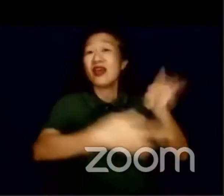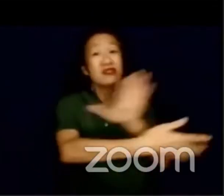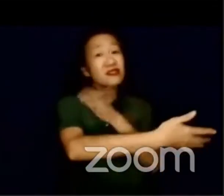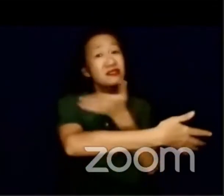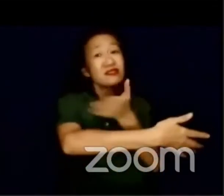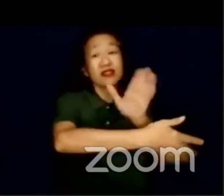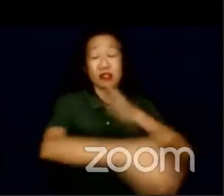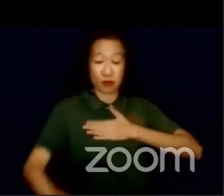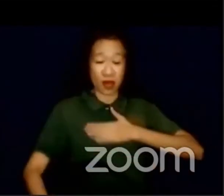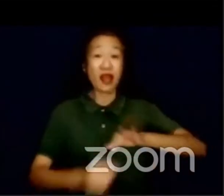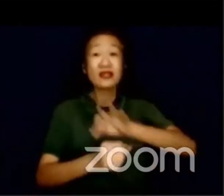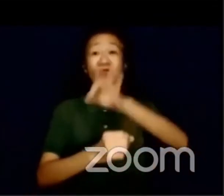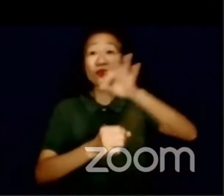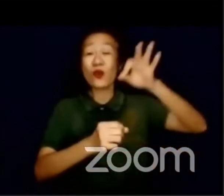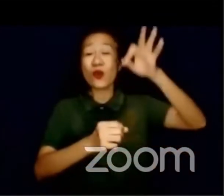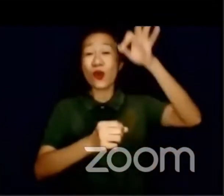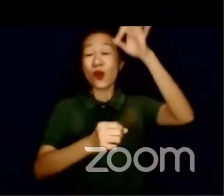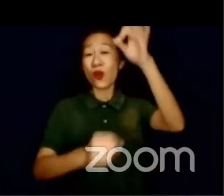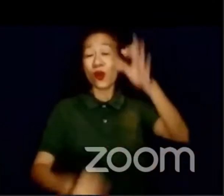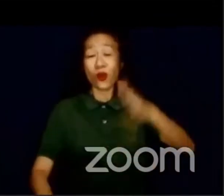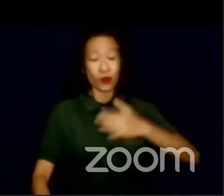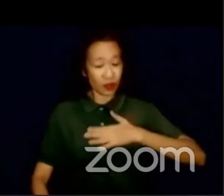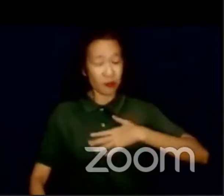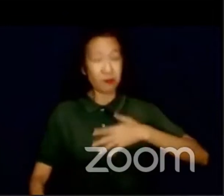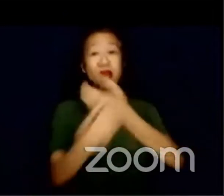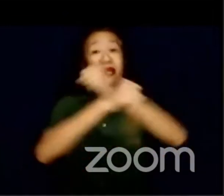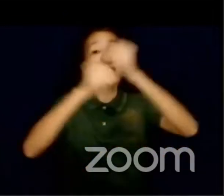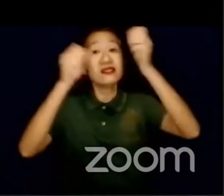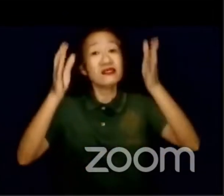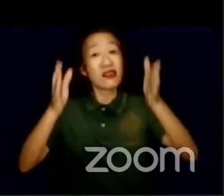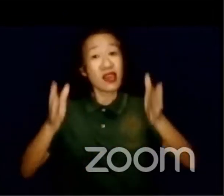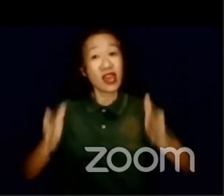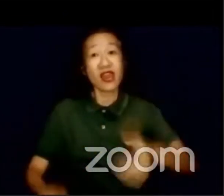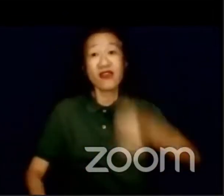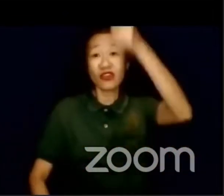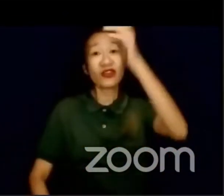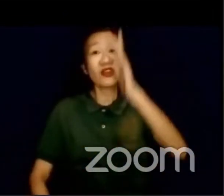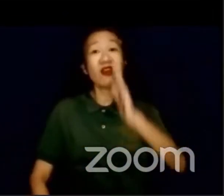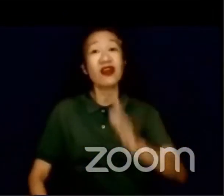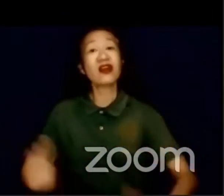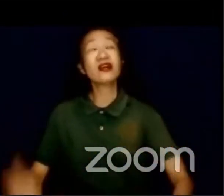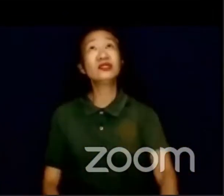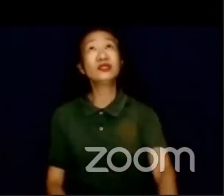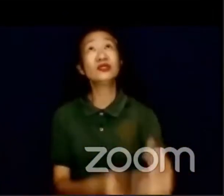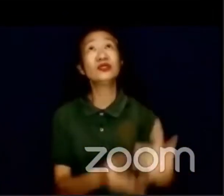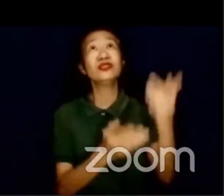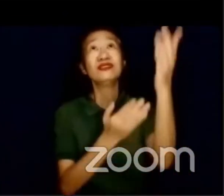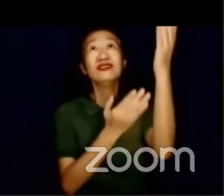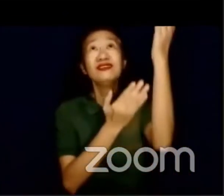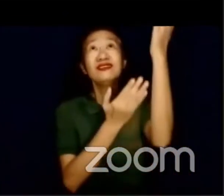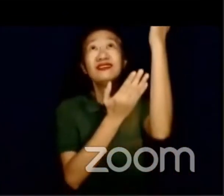art. Then sings my soul, my Savior